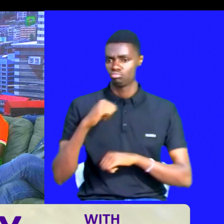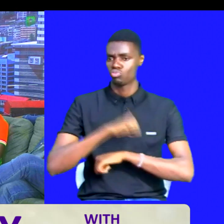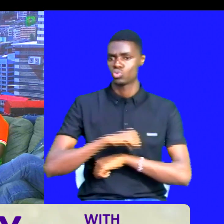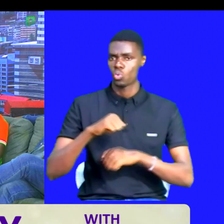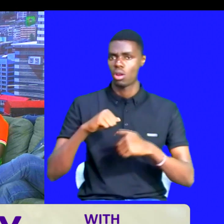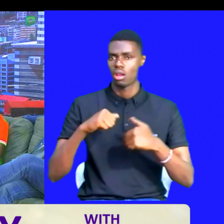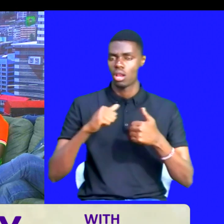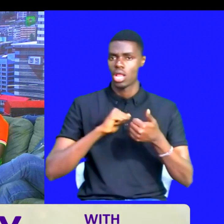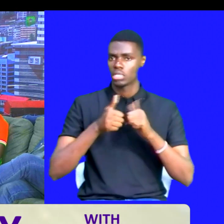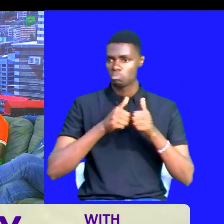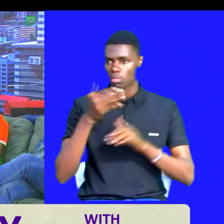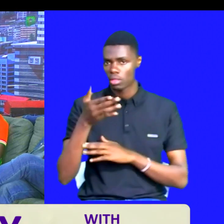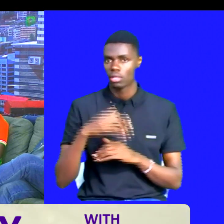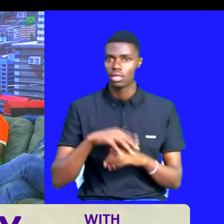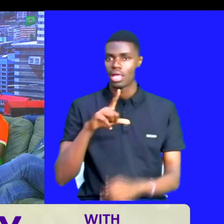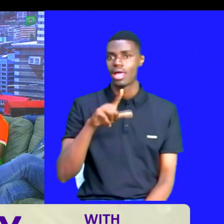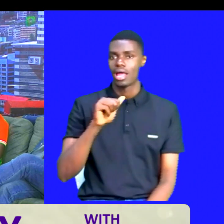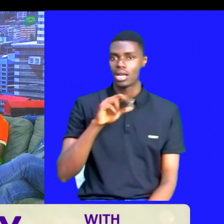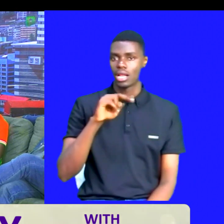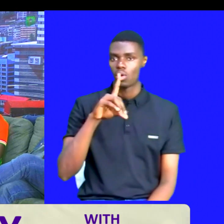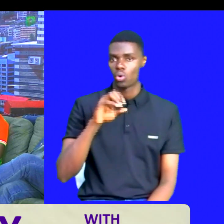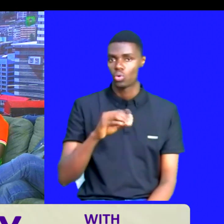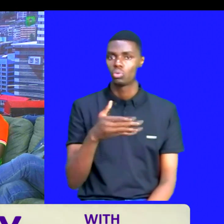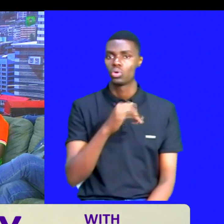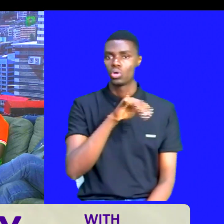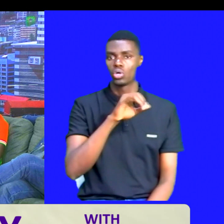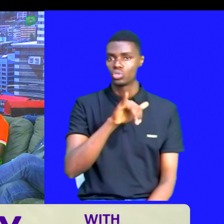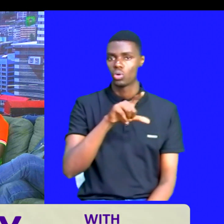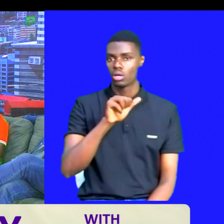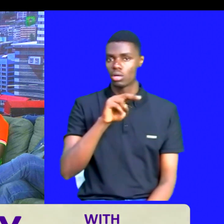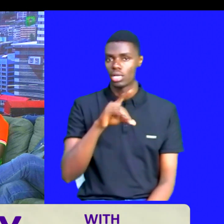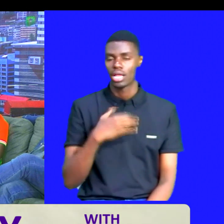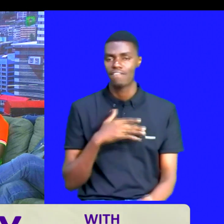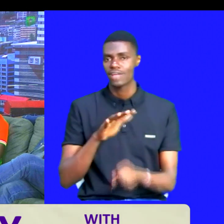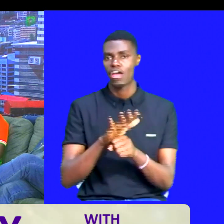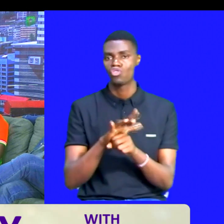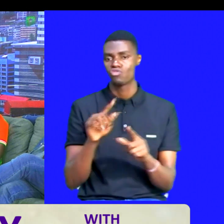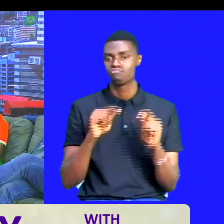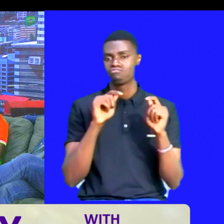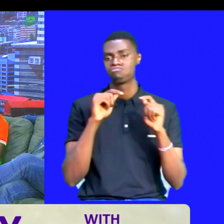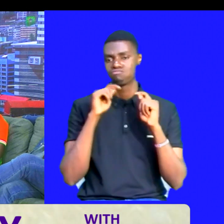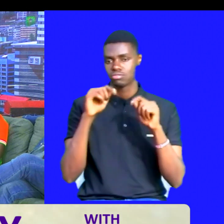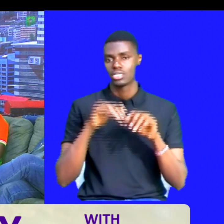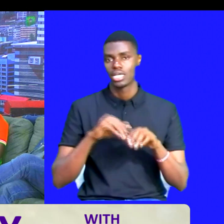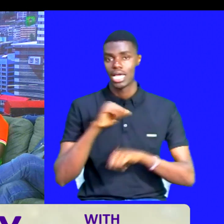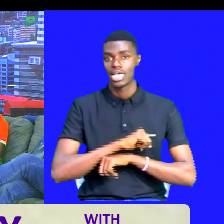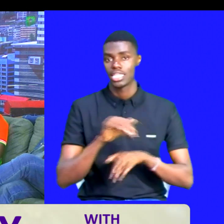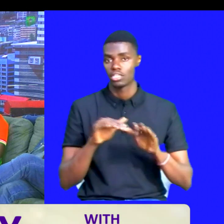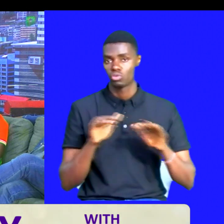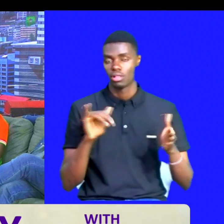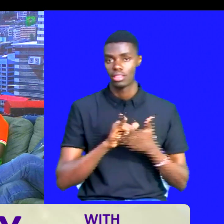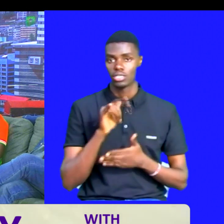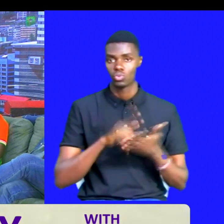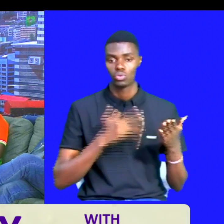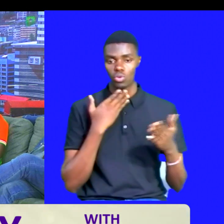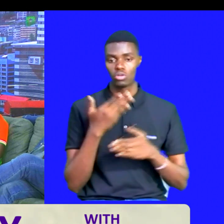Town was there, Nalondo, Joyland were there. Right. So we have a lot of talent in the school level, and that is what we want to